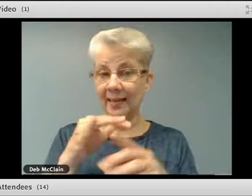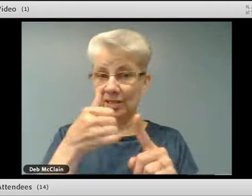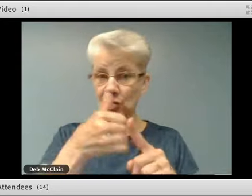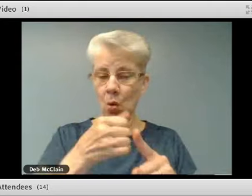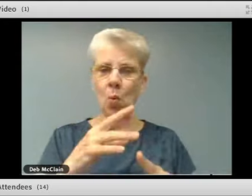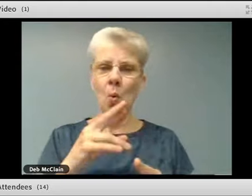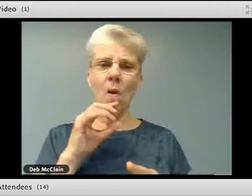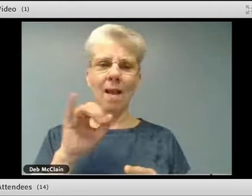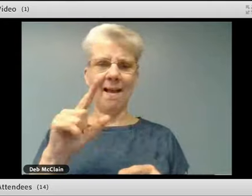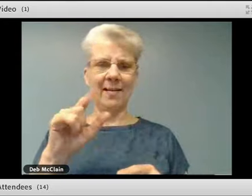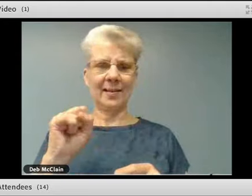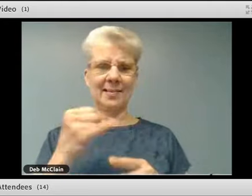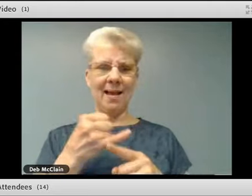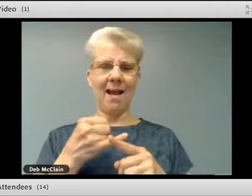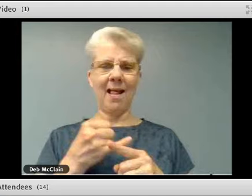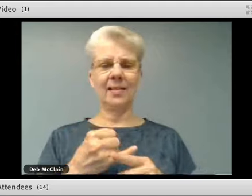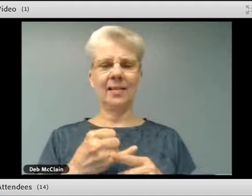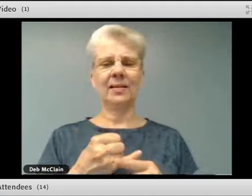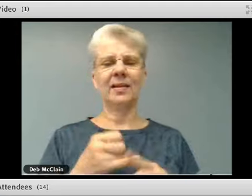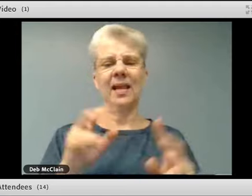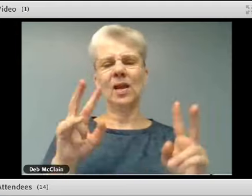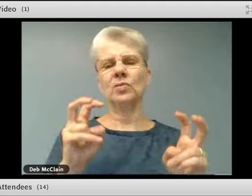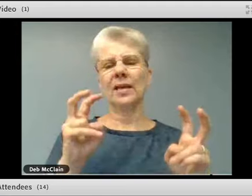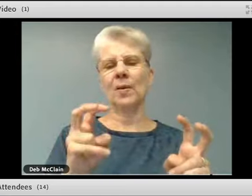Ellis Island in quotation marks